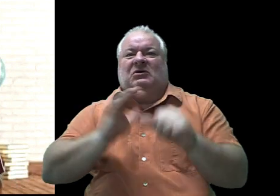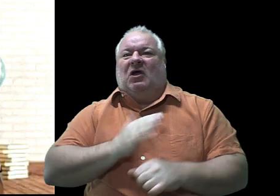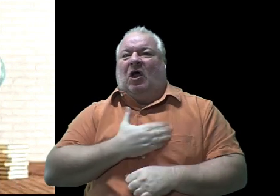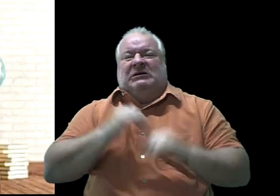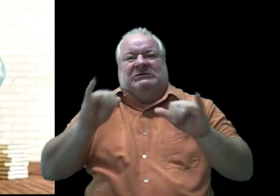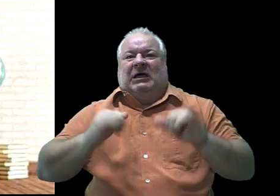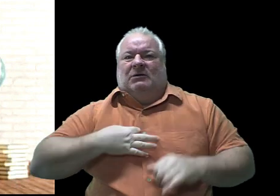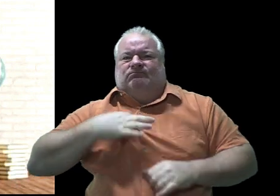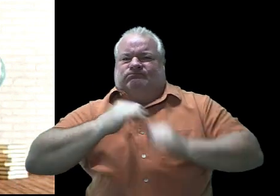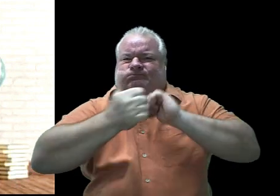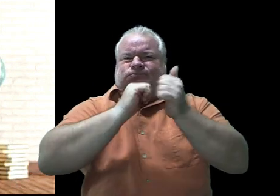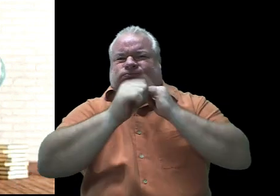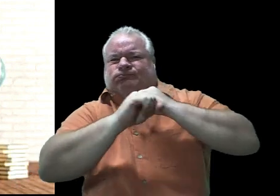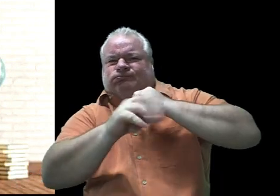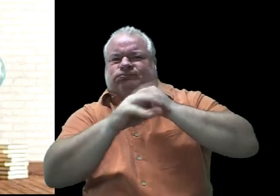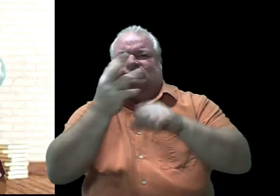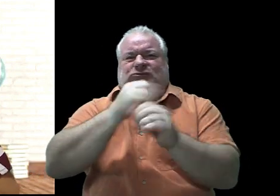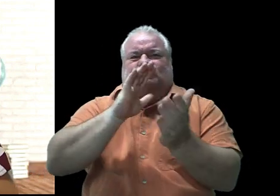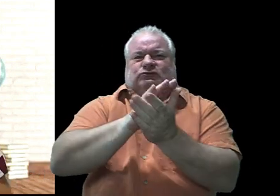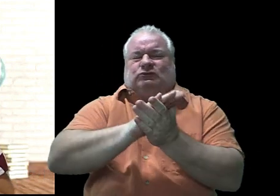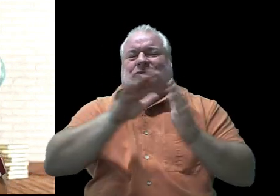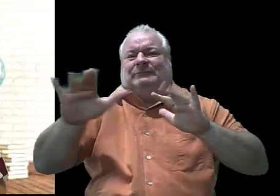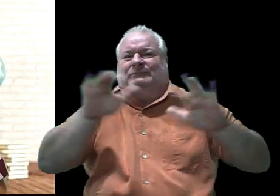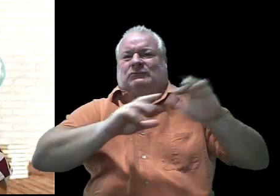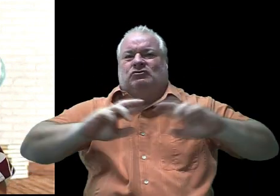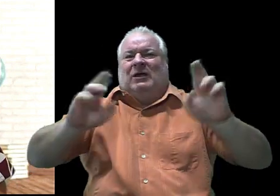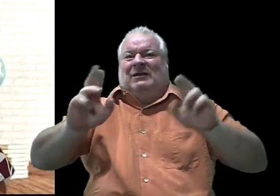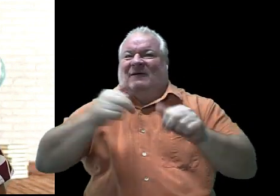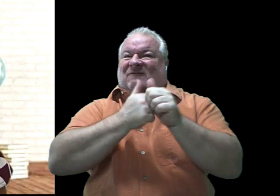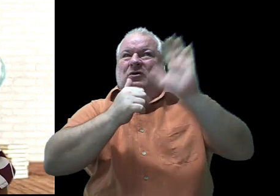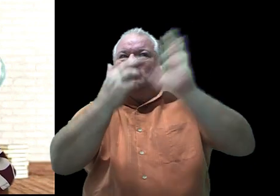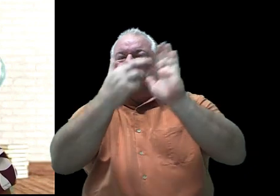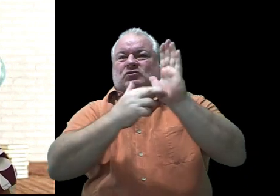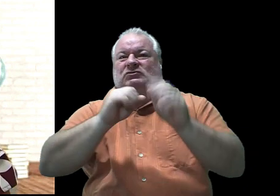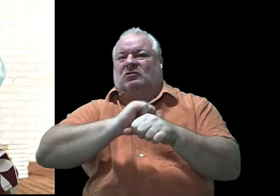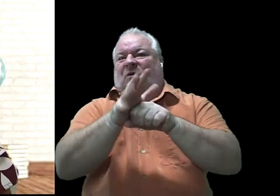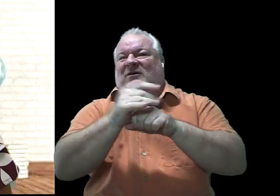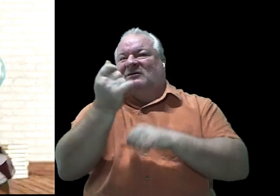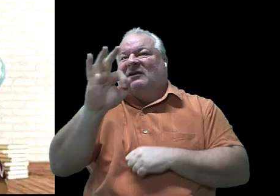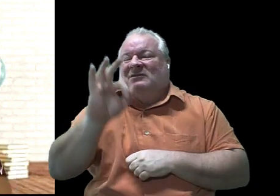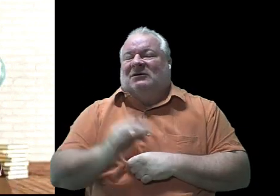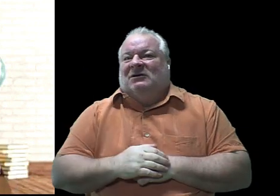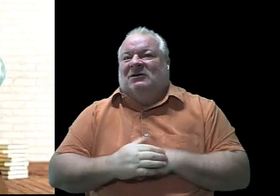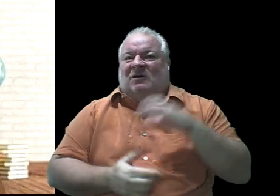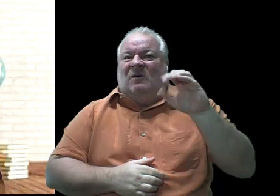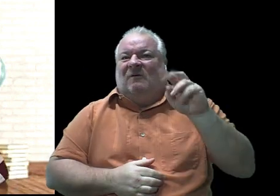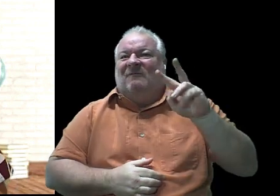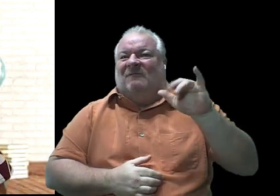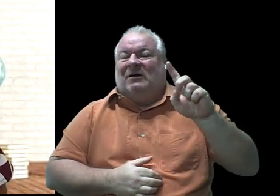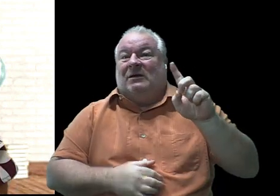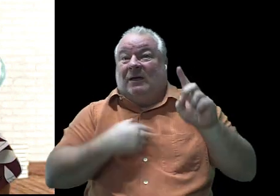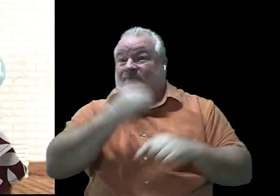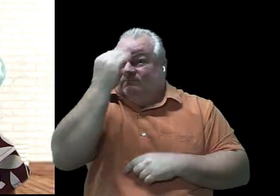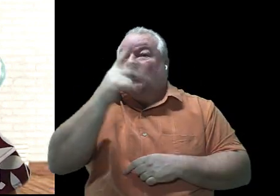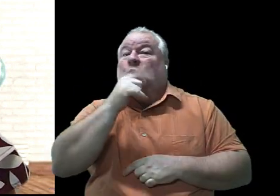our campaign for getting school ready under COVID-19. And I want to let everyone